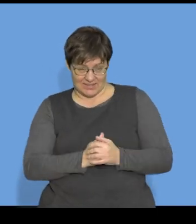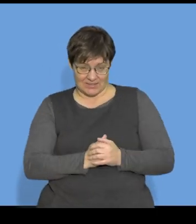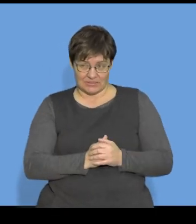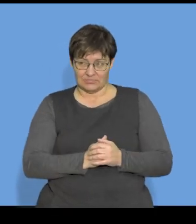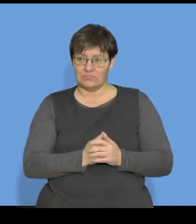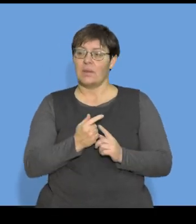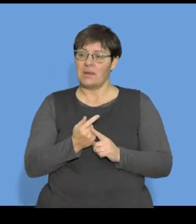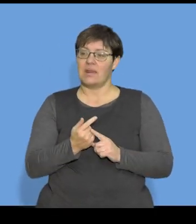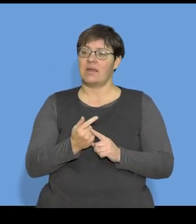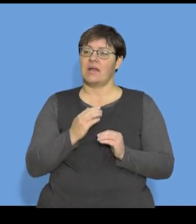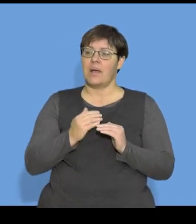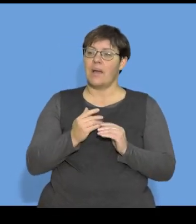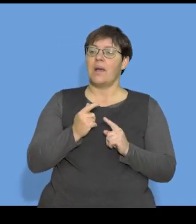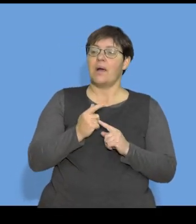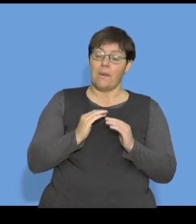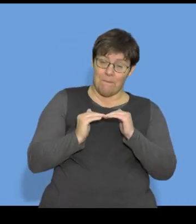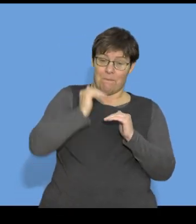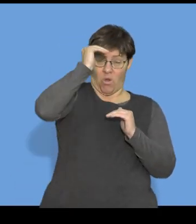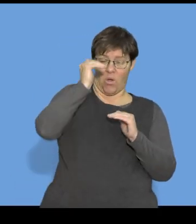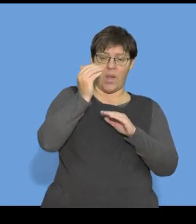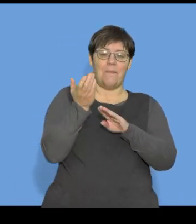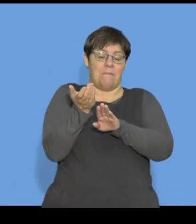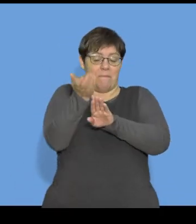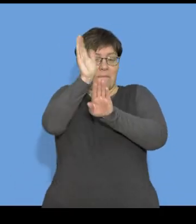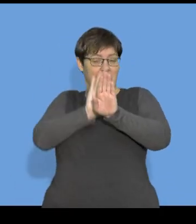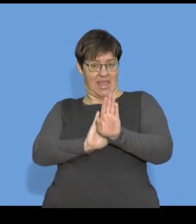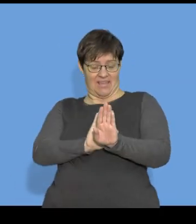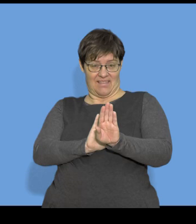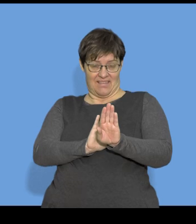the back part of the top part of an